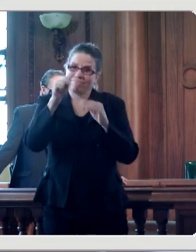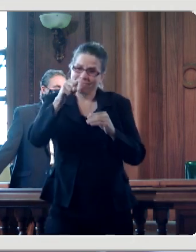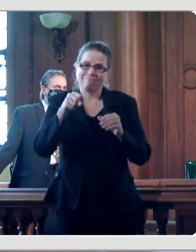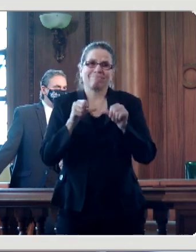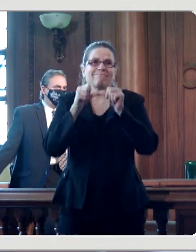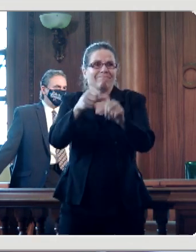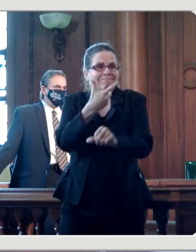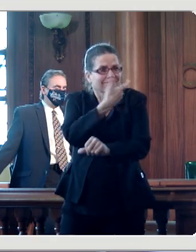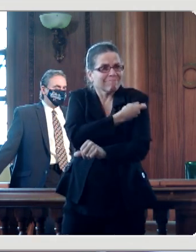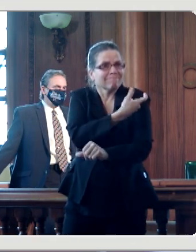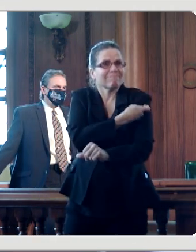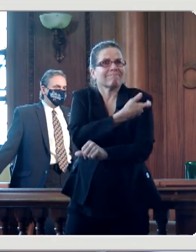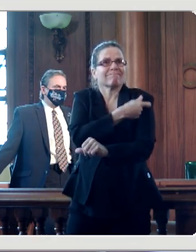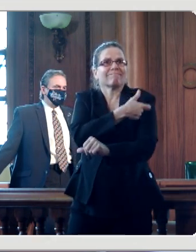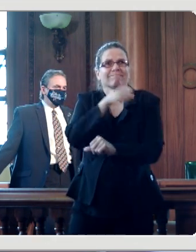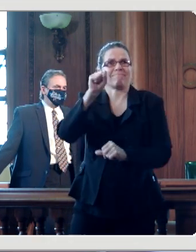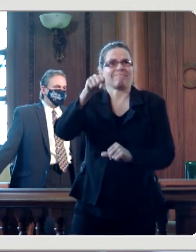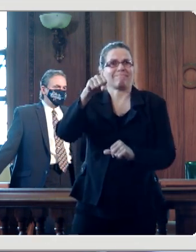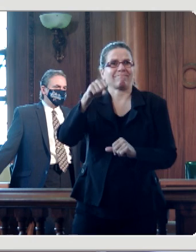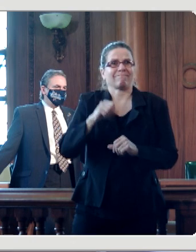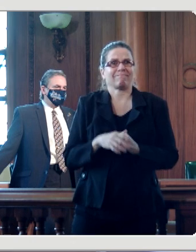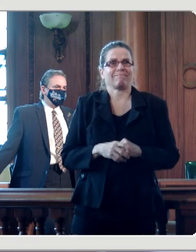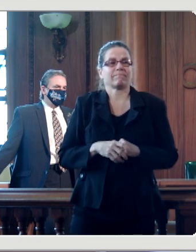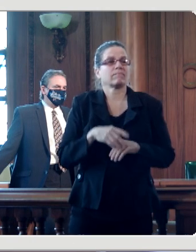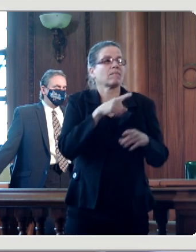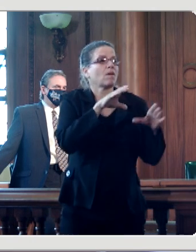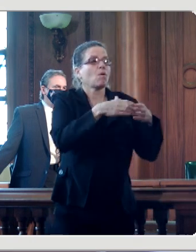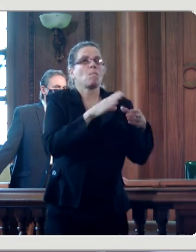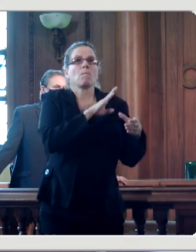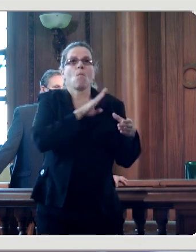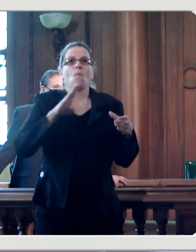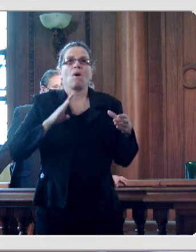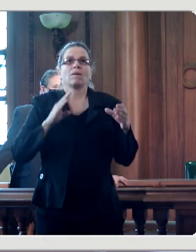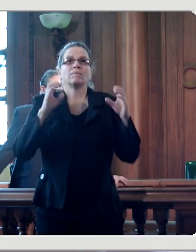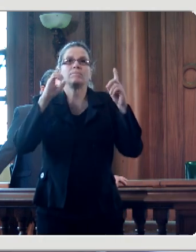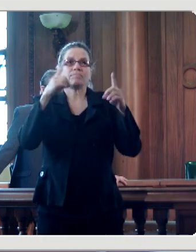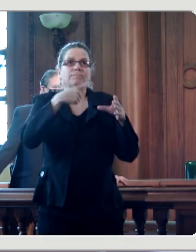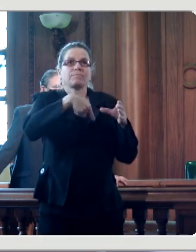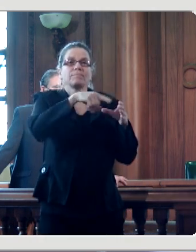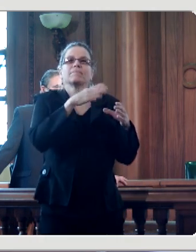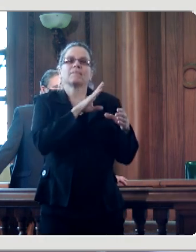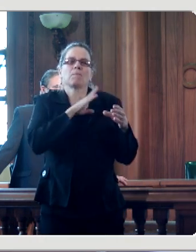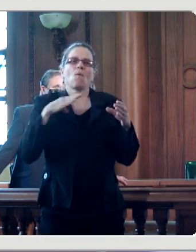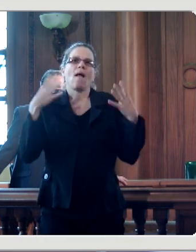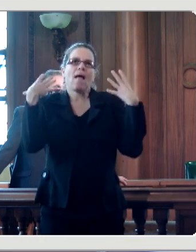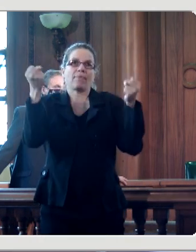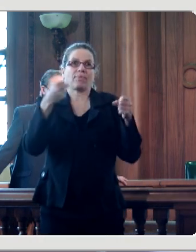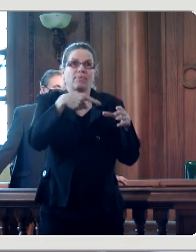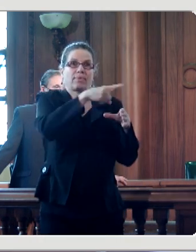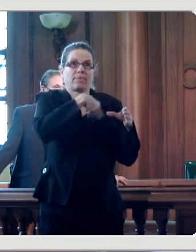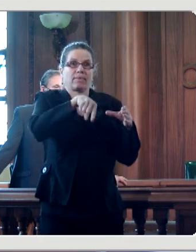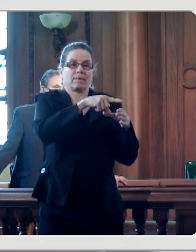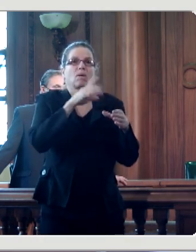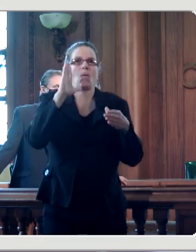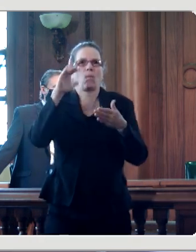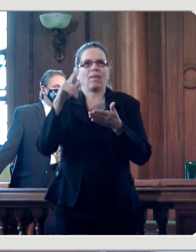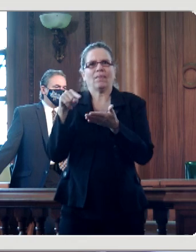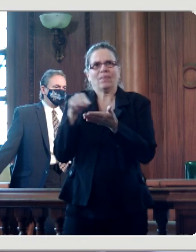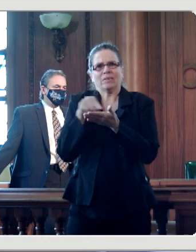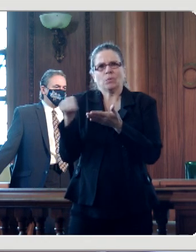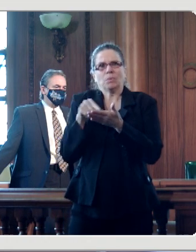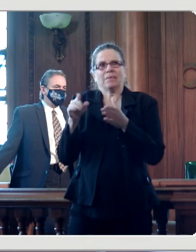anticipation that the Board of Health will receive vaccines sometime this week to be distributed to